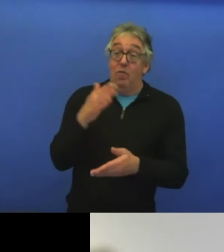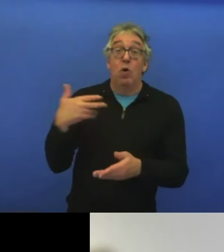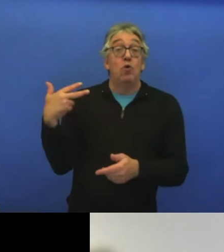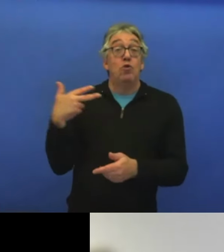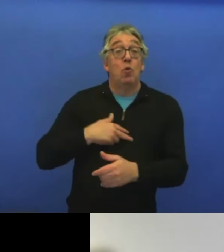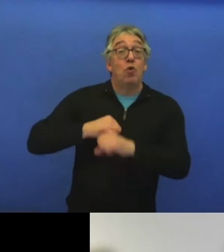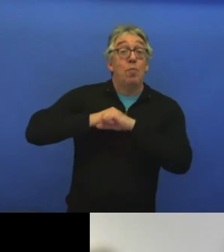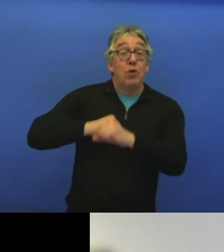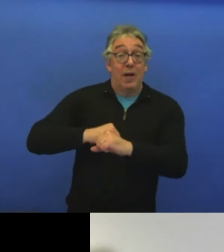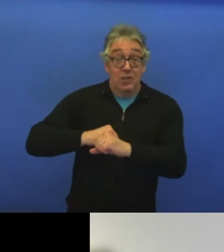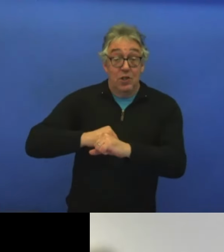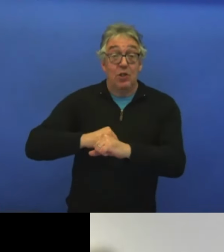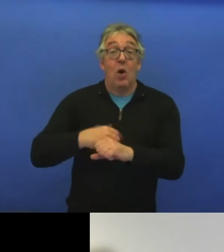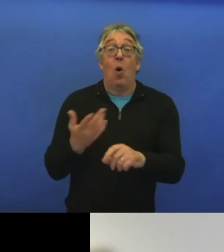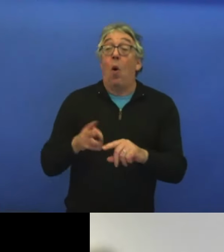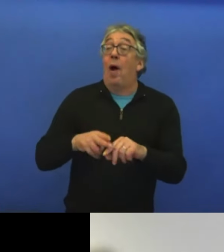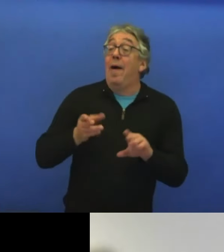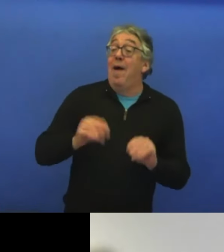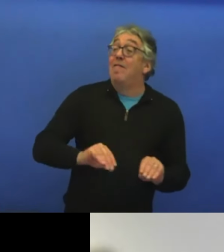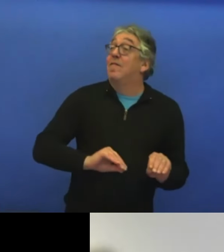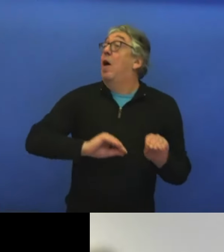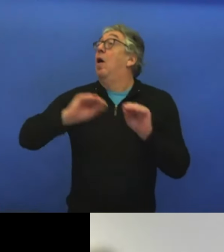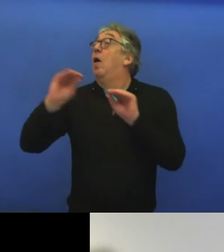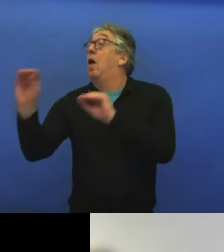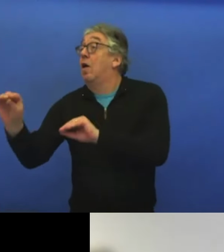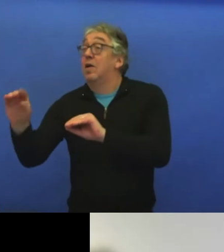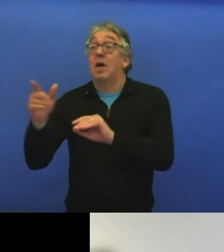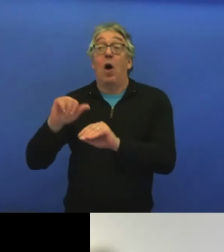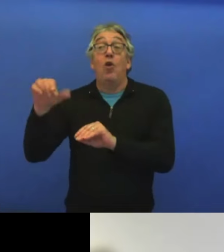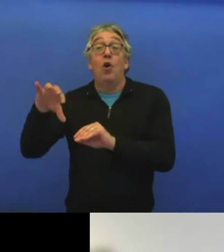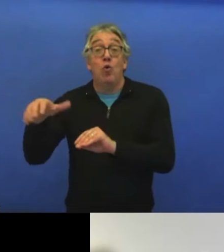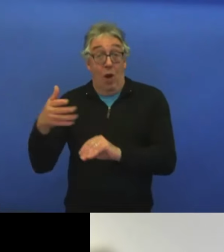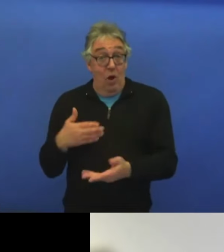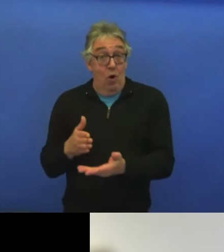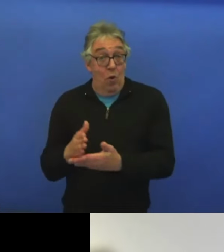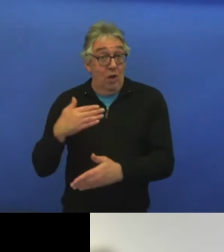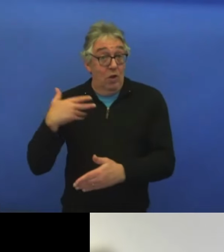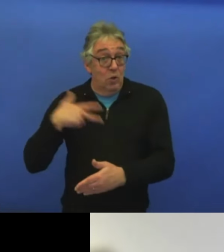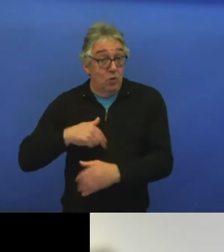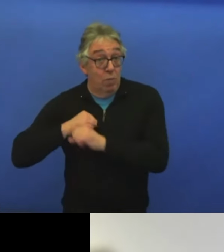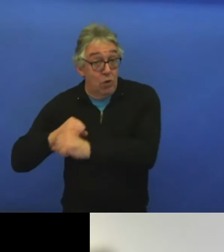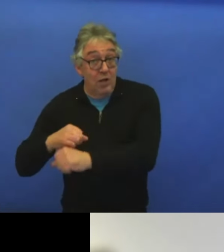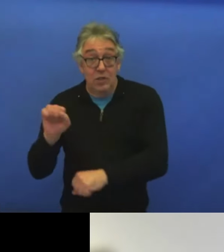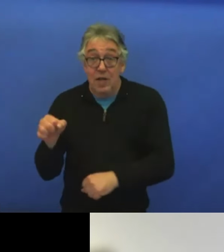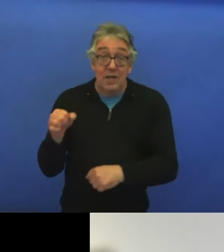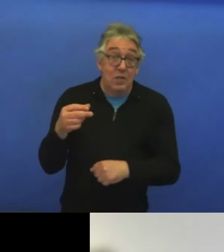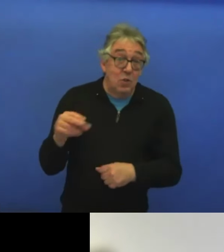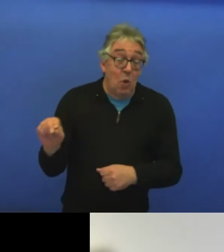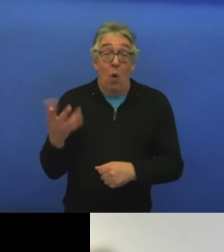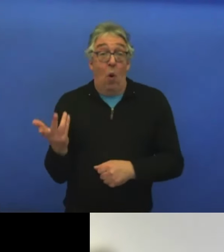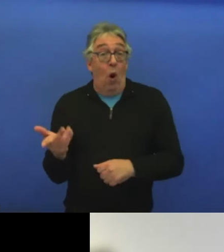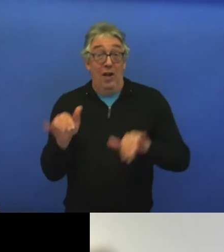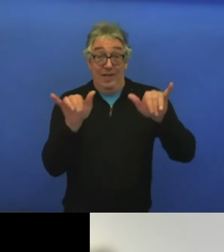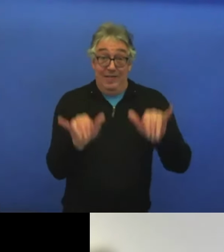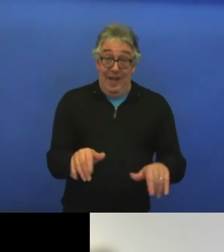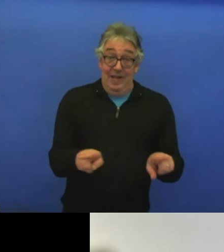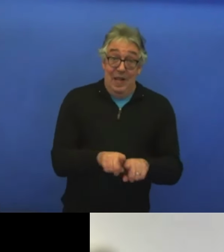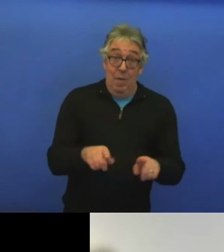is resettled or integrated. So inviting you, and then there is a tool that was developed in the past on